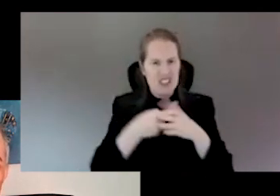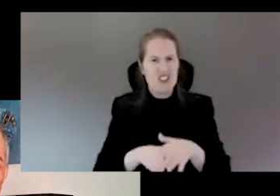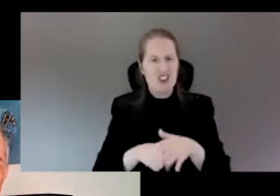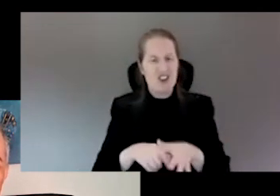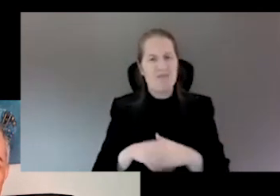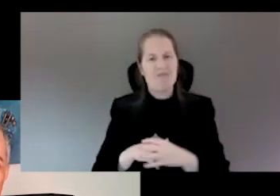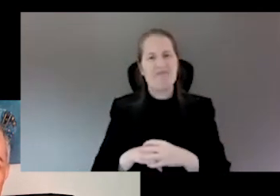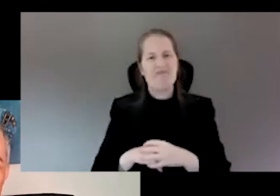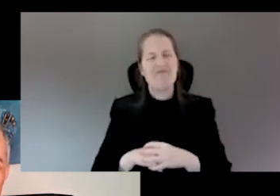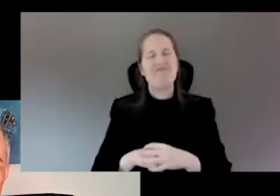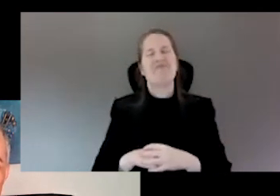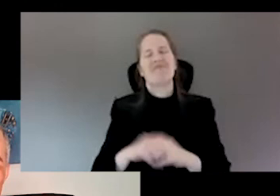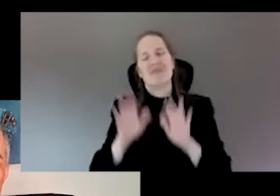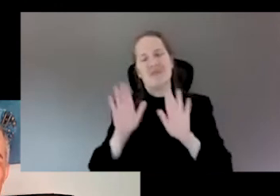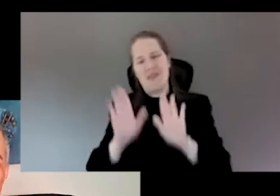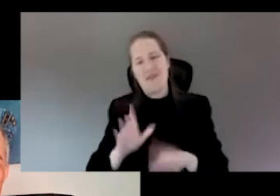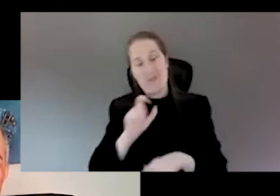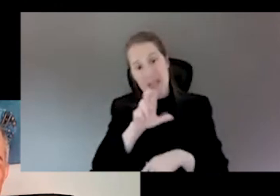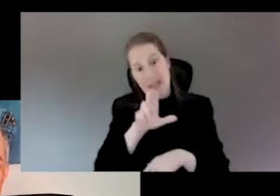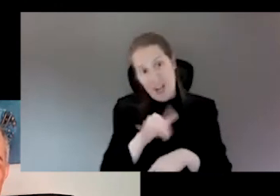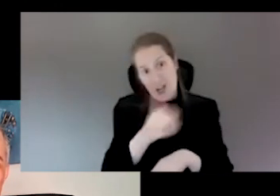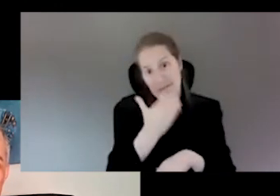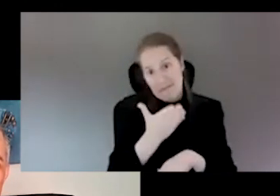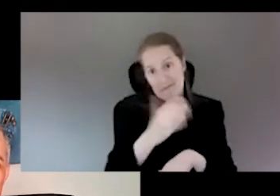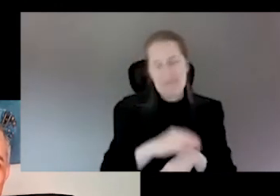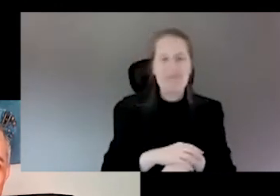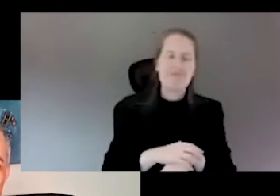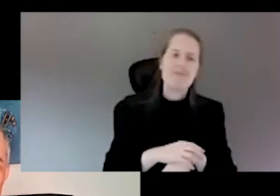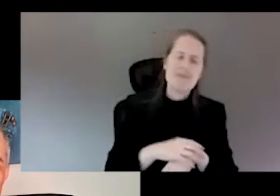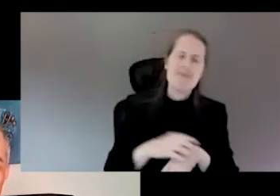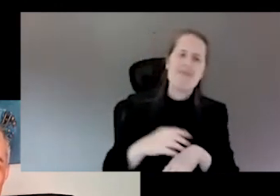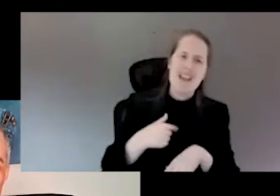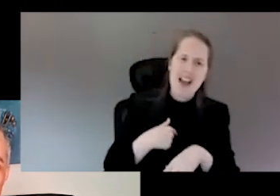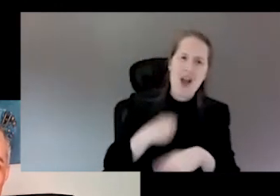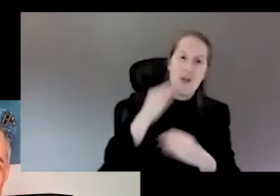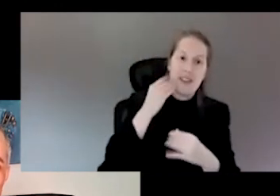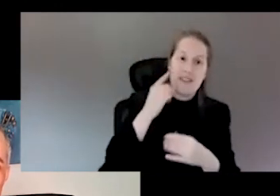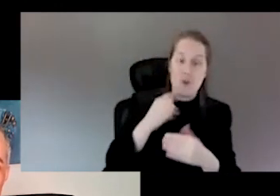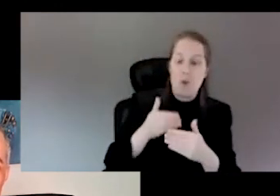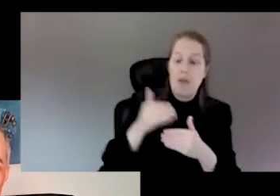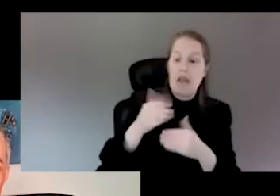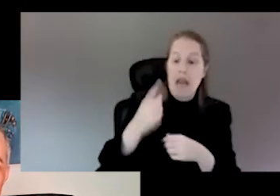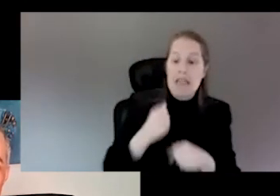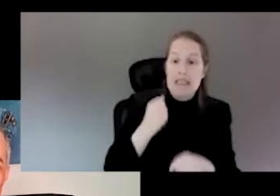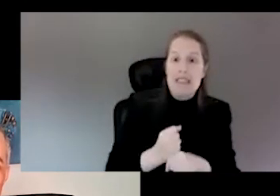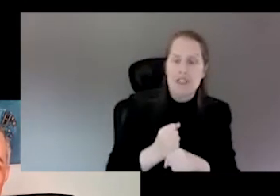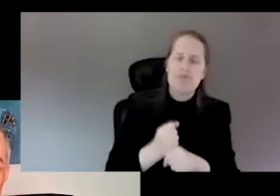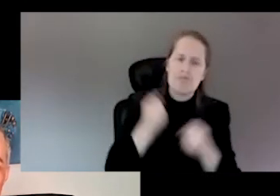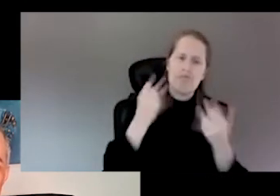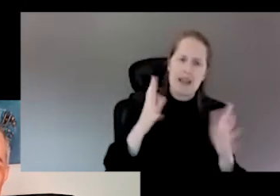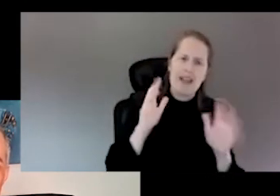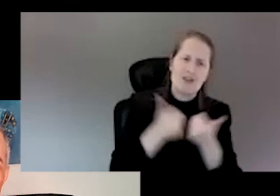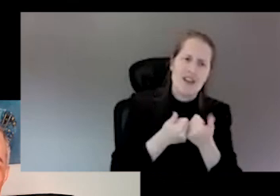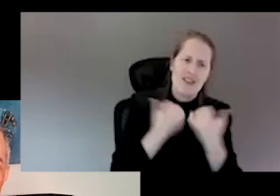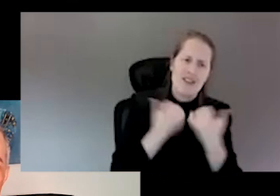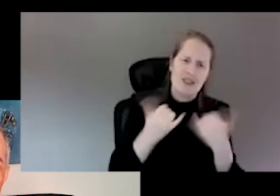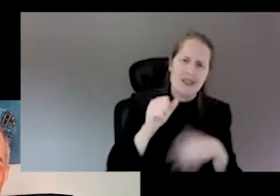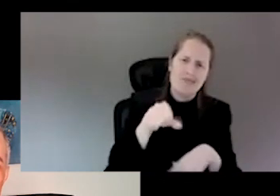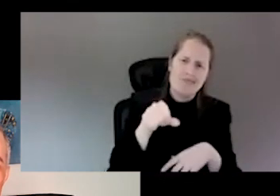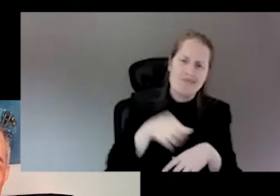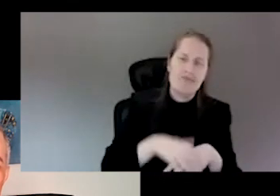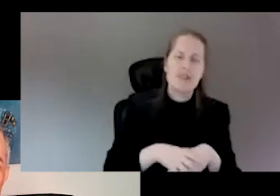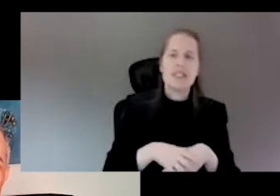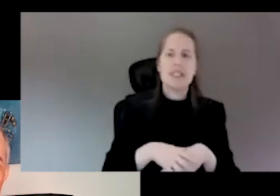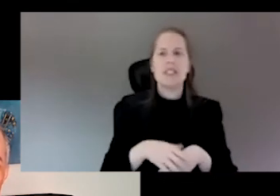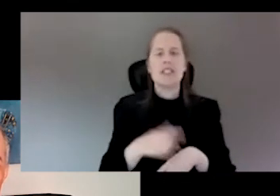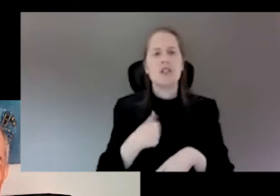about you, Larry? Yeah, so, I was thinking about this too for the next year and the challenges that we're facing. And I think that we have to